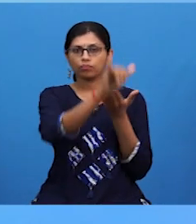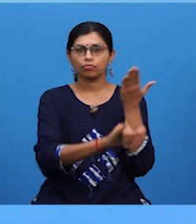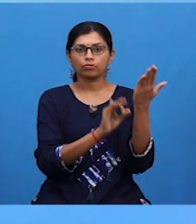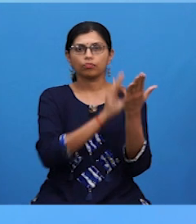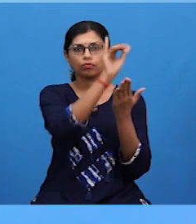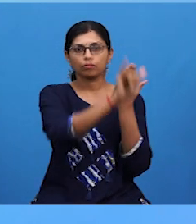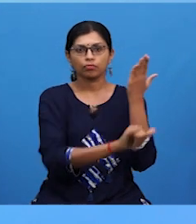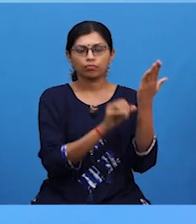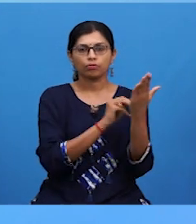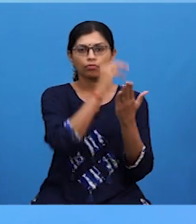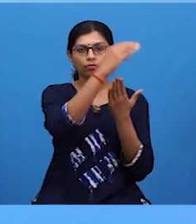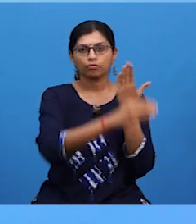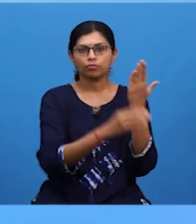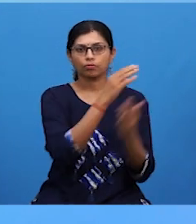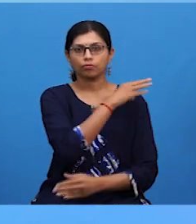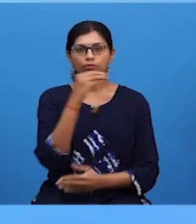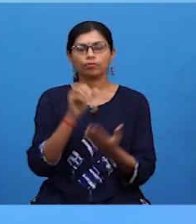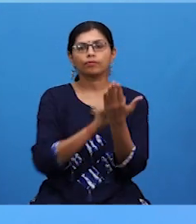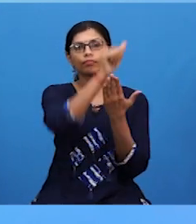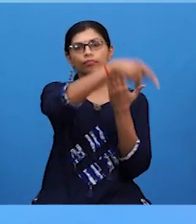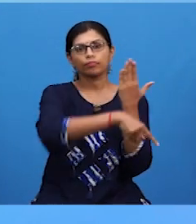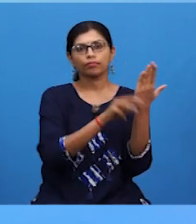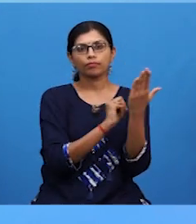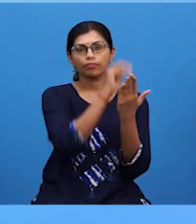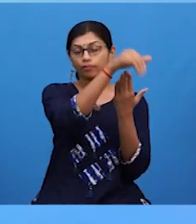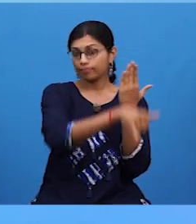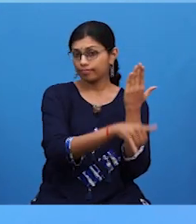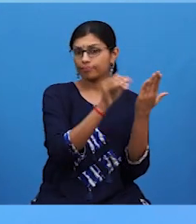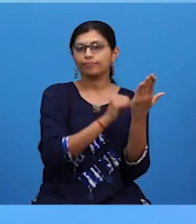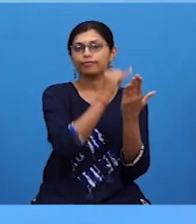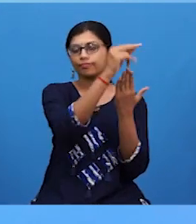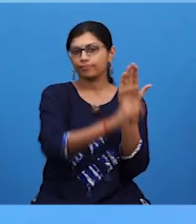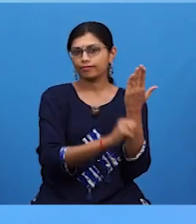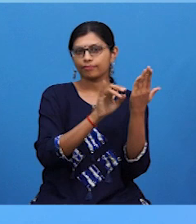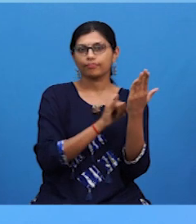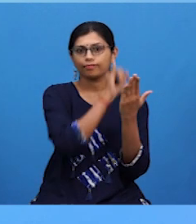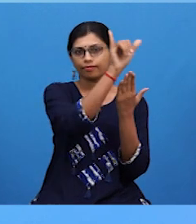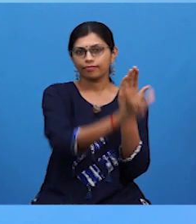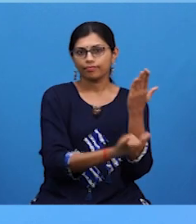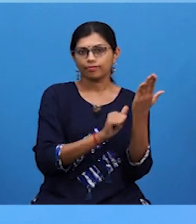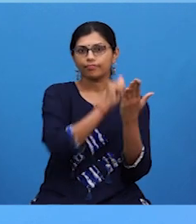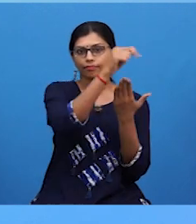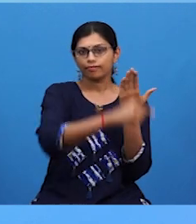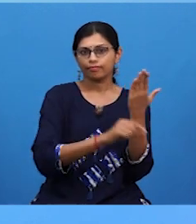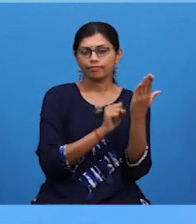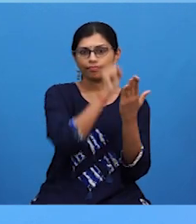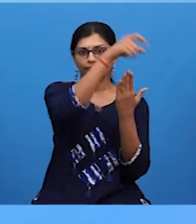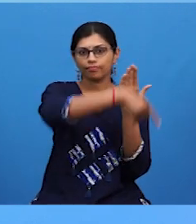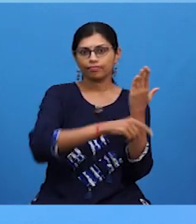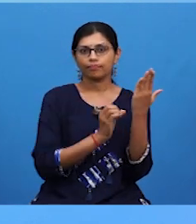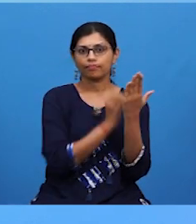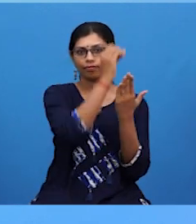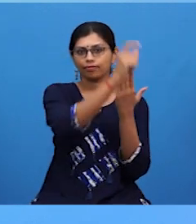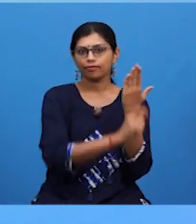January, February, March and April, May and June, July and August, September,